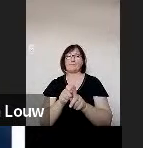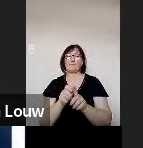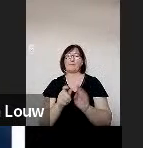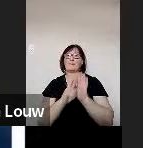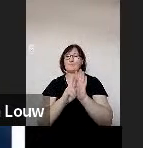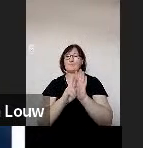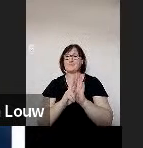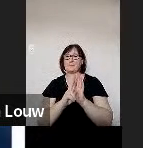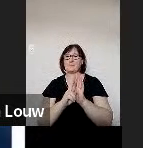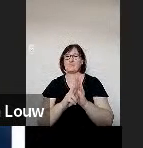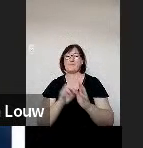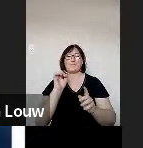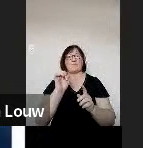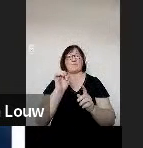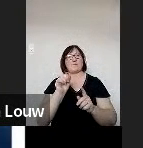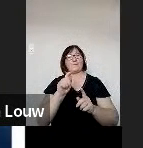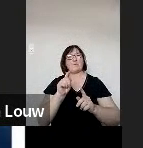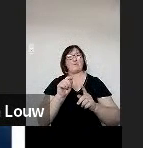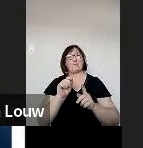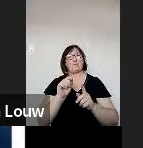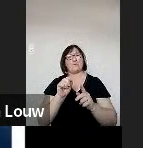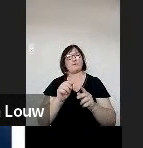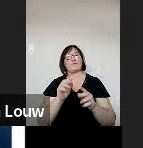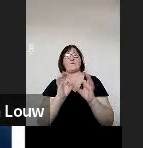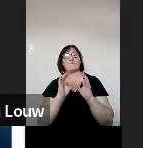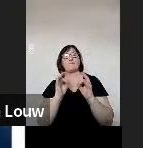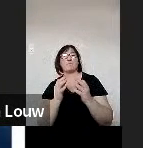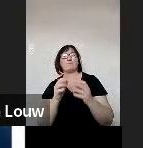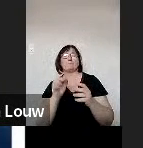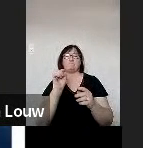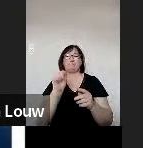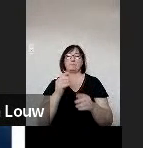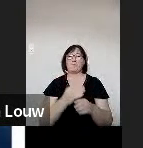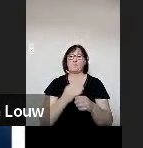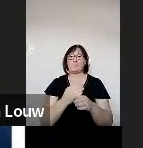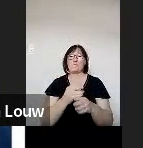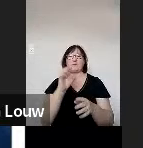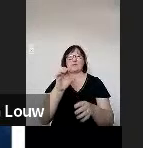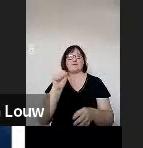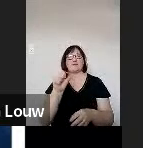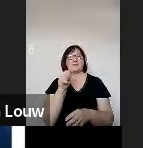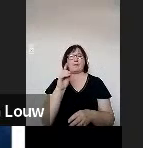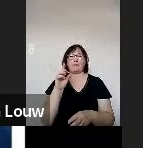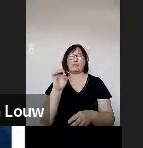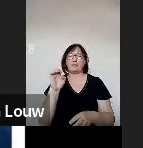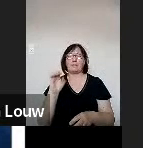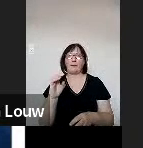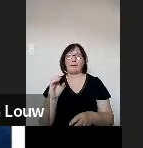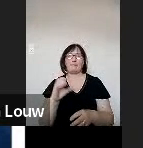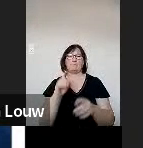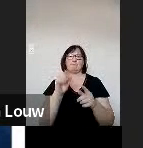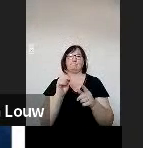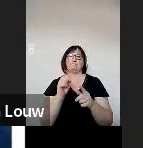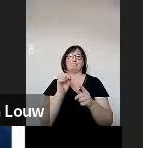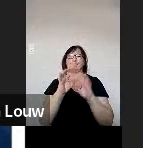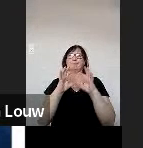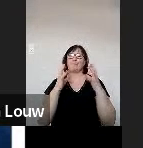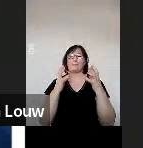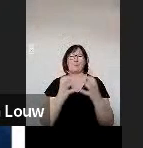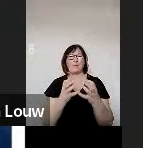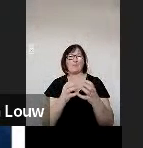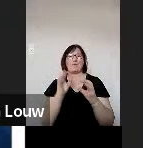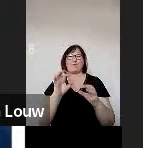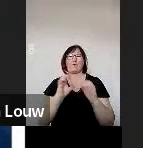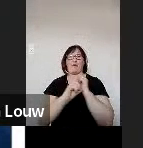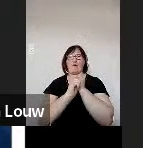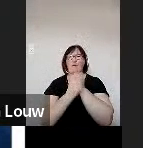forums and on trade facilitation with the WCO, the SADC, the IORA, and Afritech, the global AEO conferences in